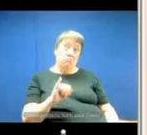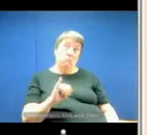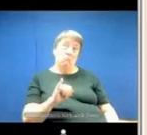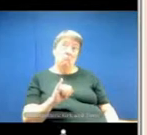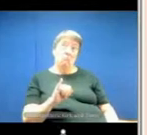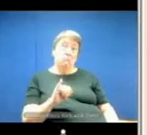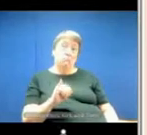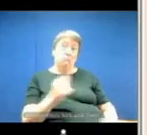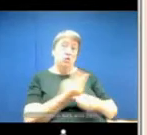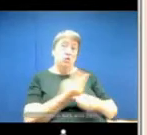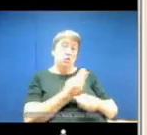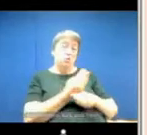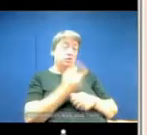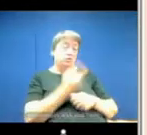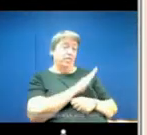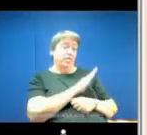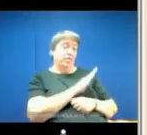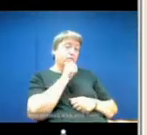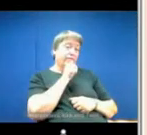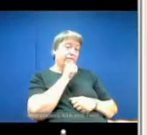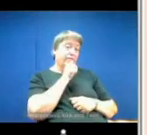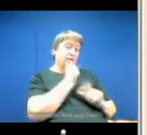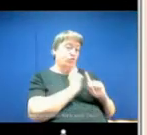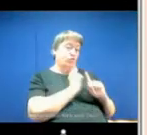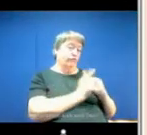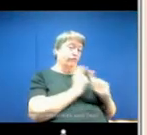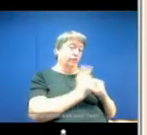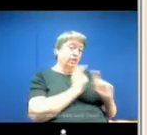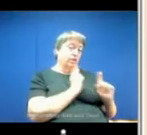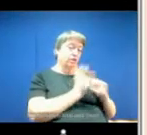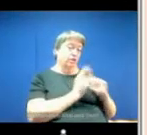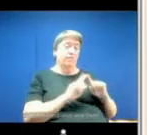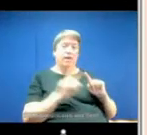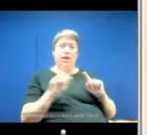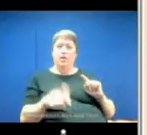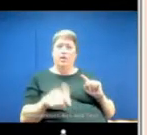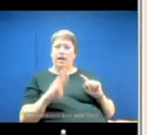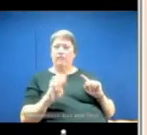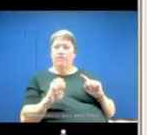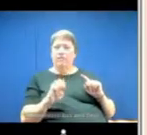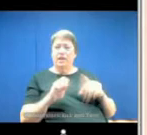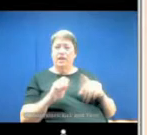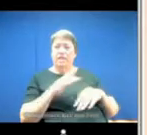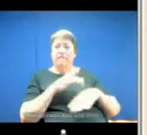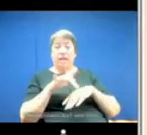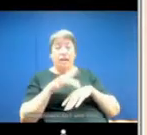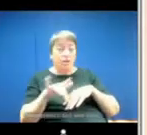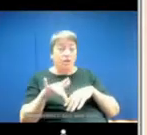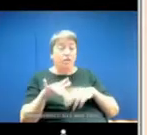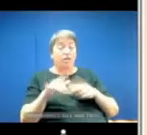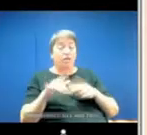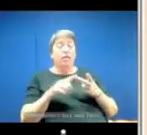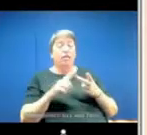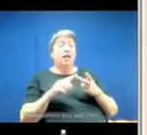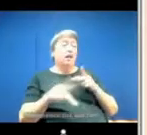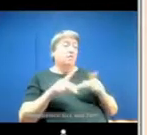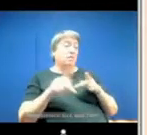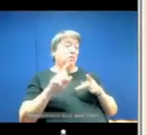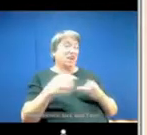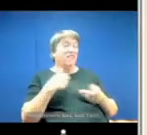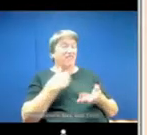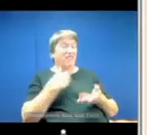for the private conversations, but it would have to be available, and people would have to have equipment.